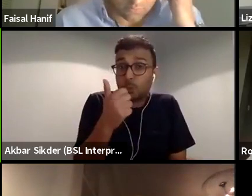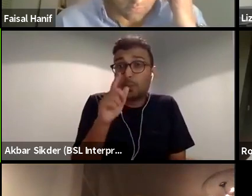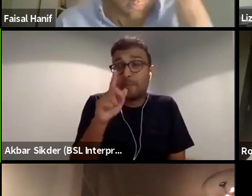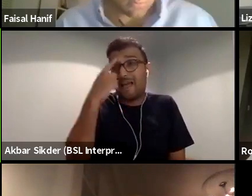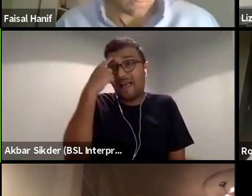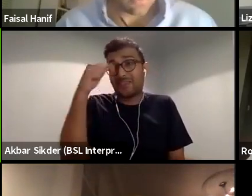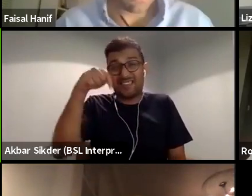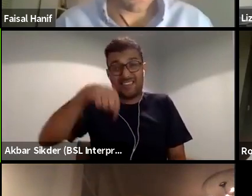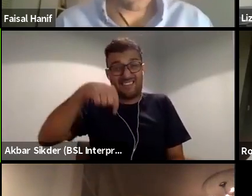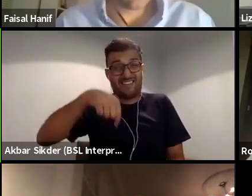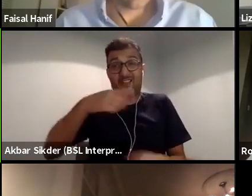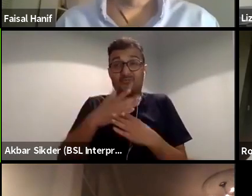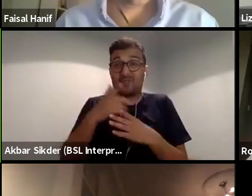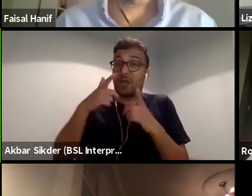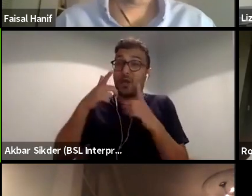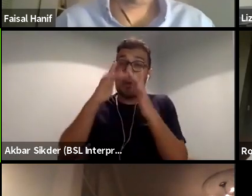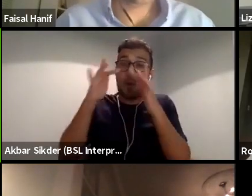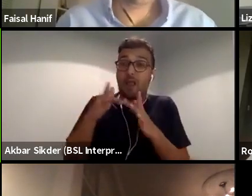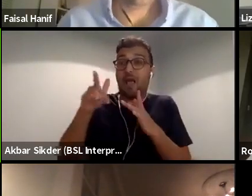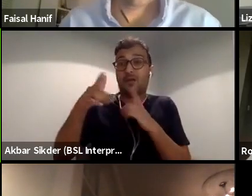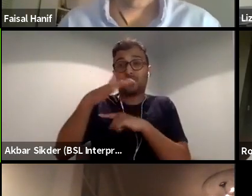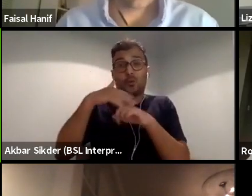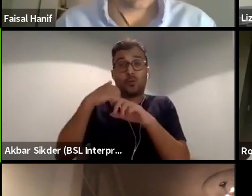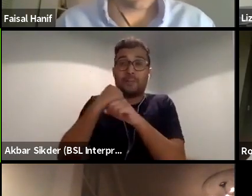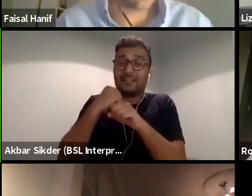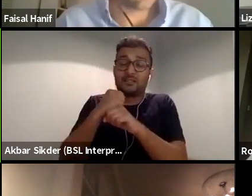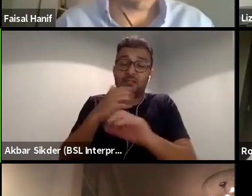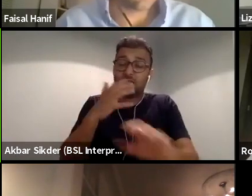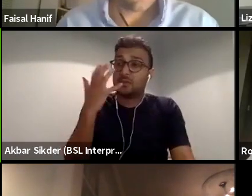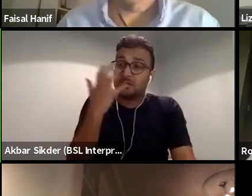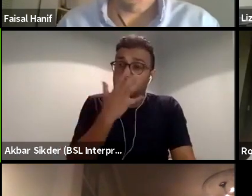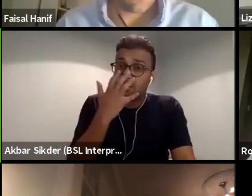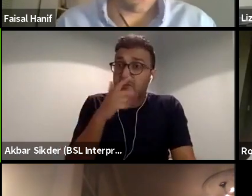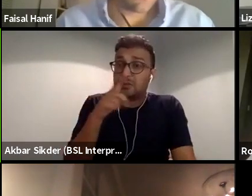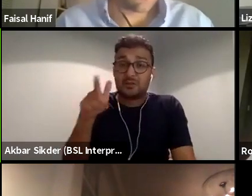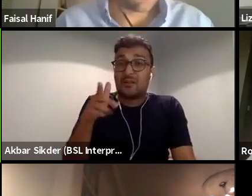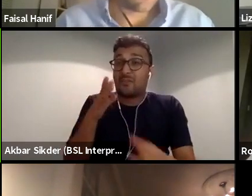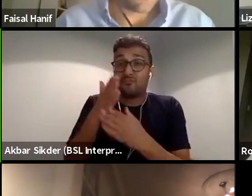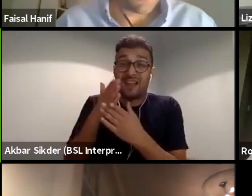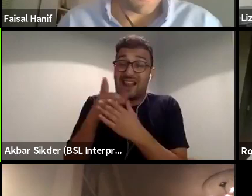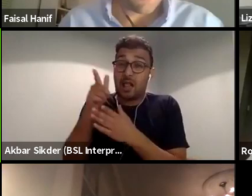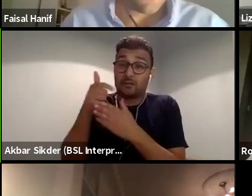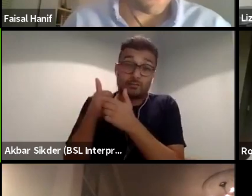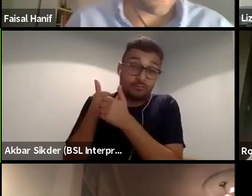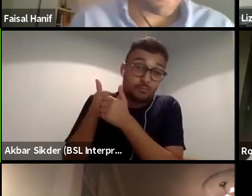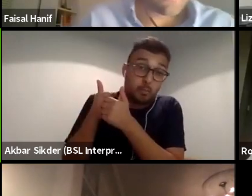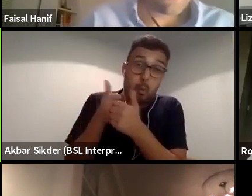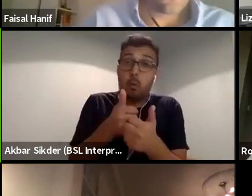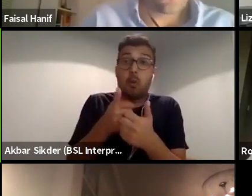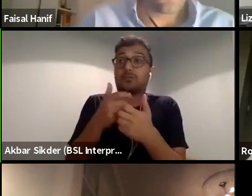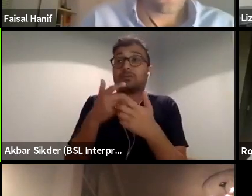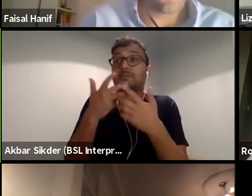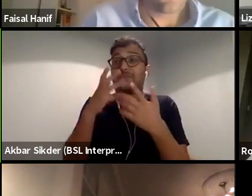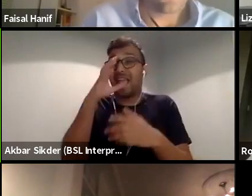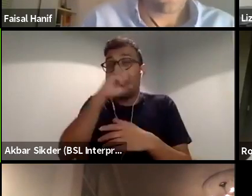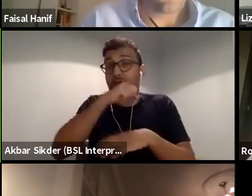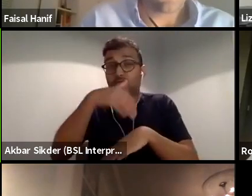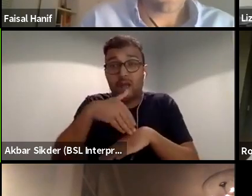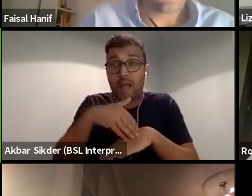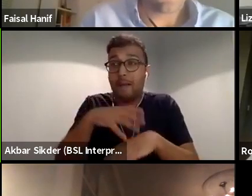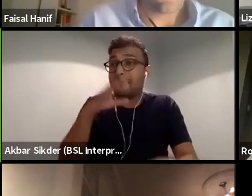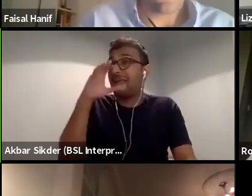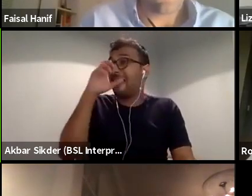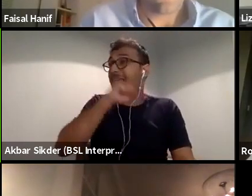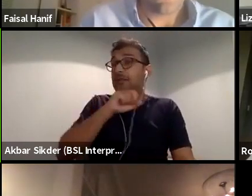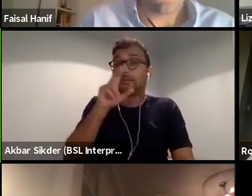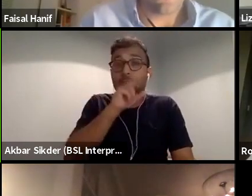which misrepresents, which is hostile, which contributes to hate speech and hate crime. And I think we're all struggling to know what